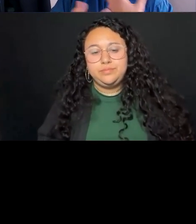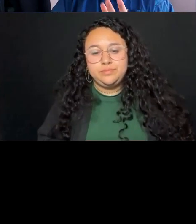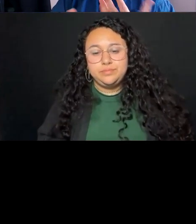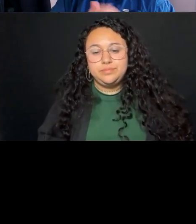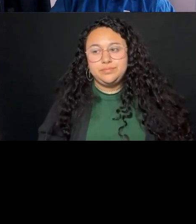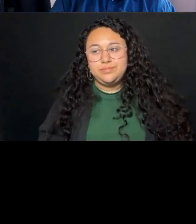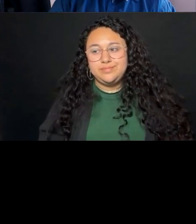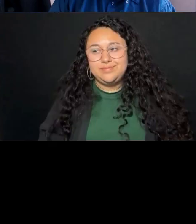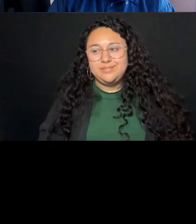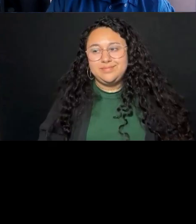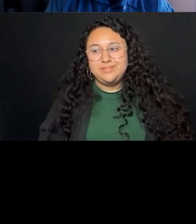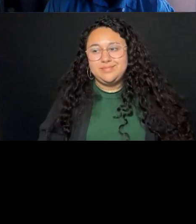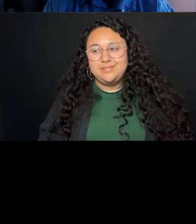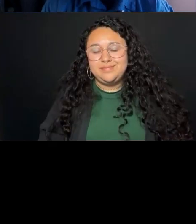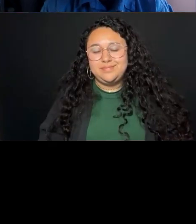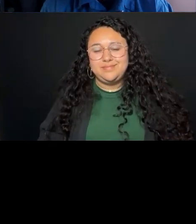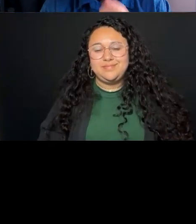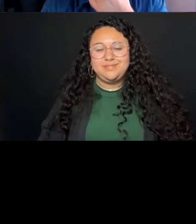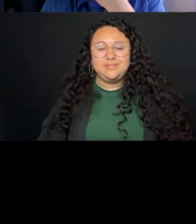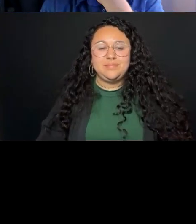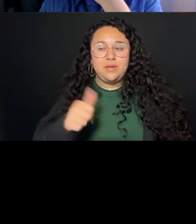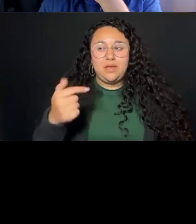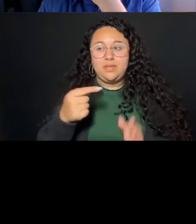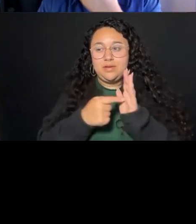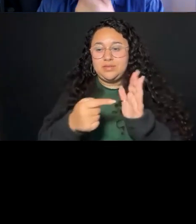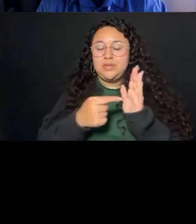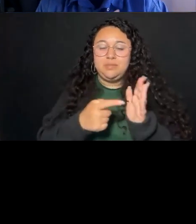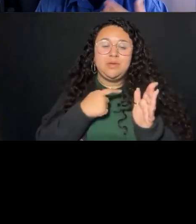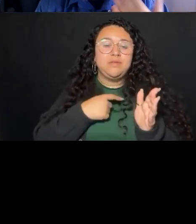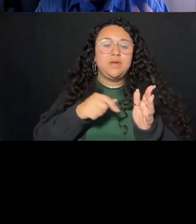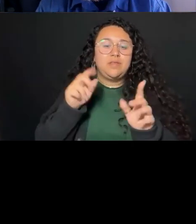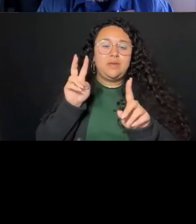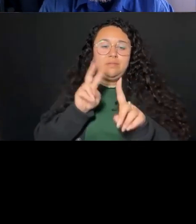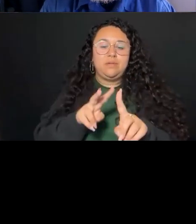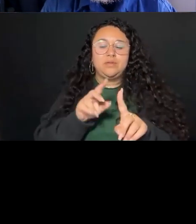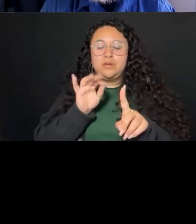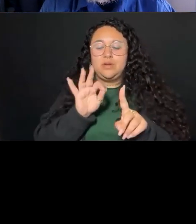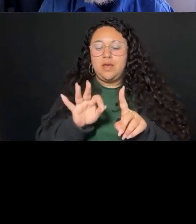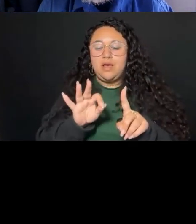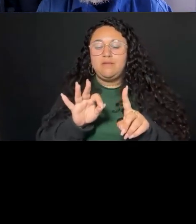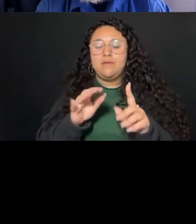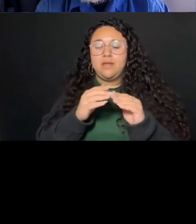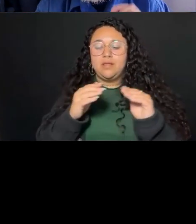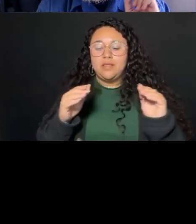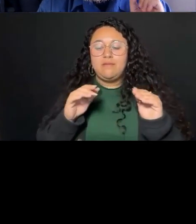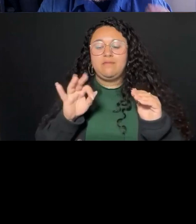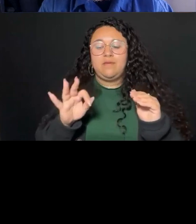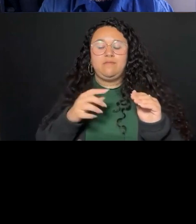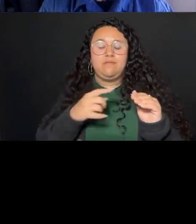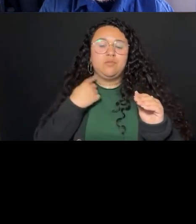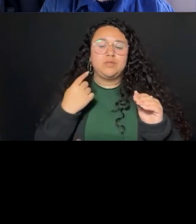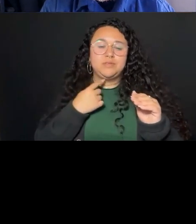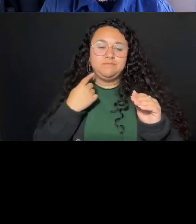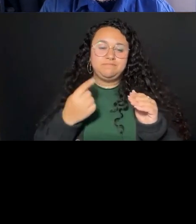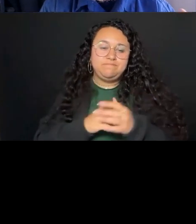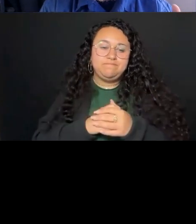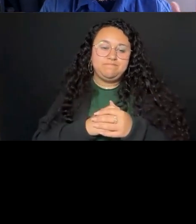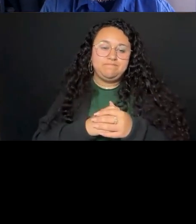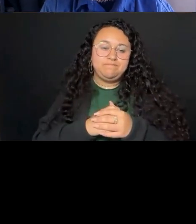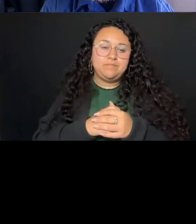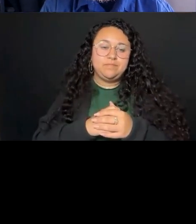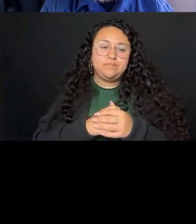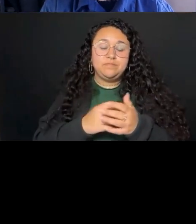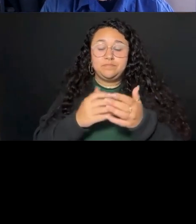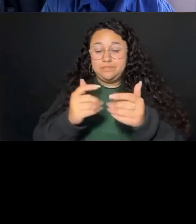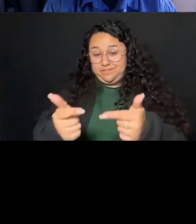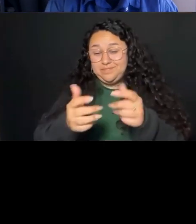We give you another example of the perception of level of risk. So, if we take something like unprotected sex